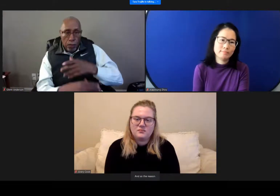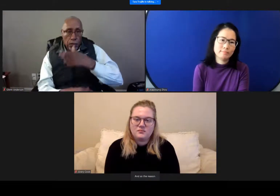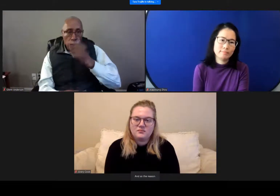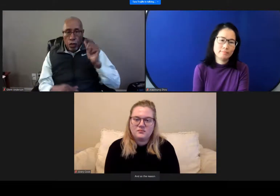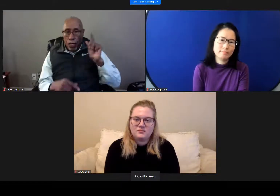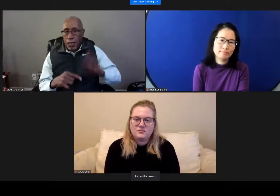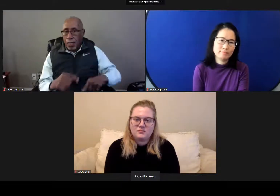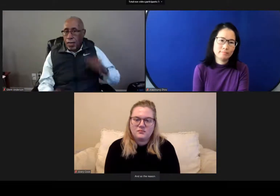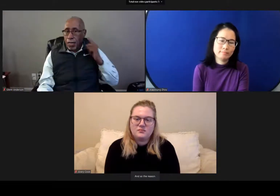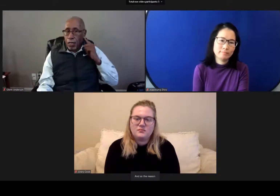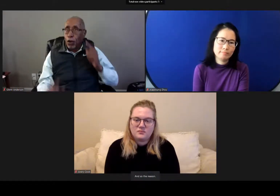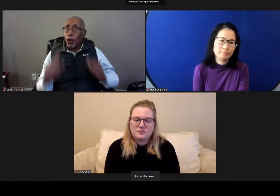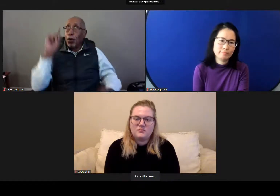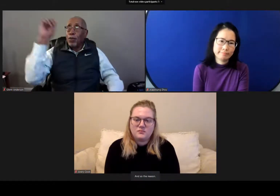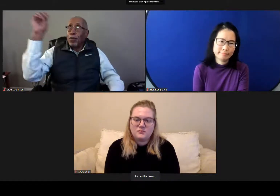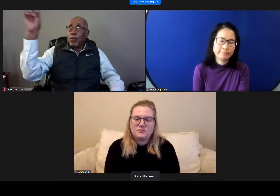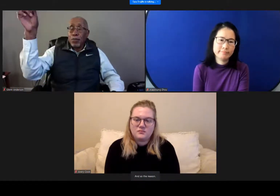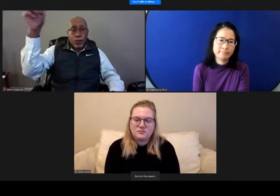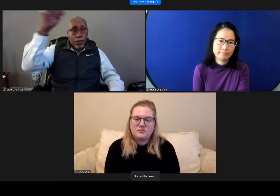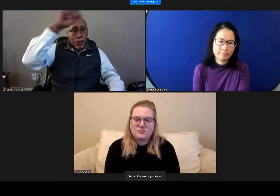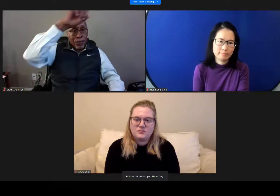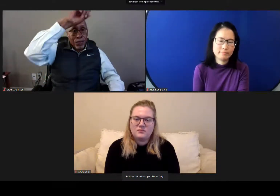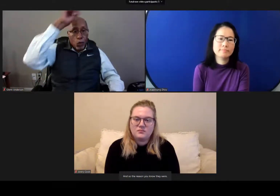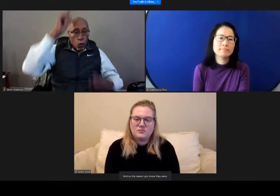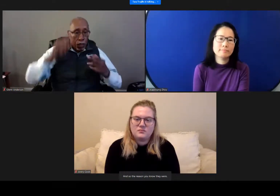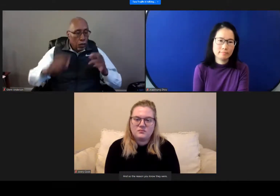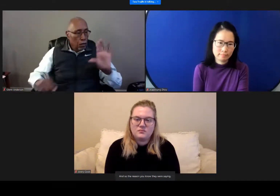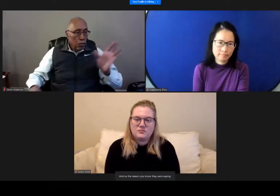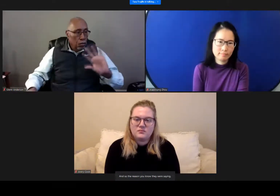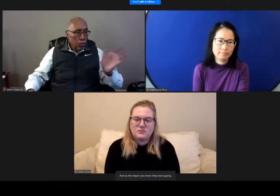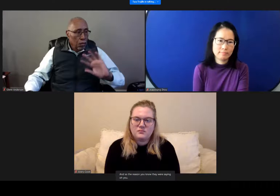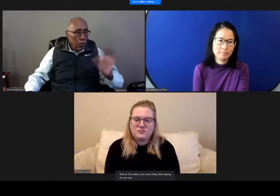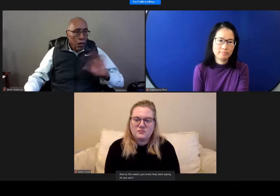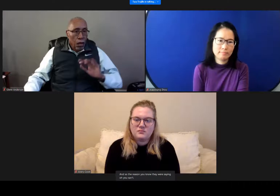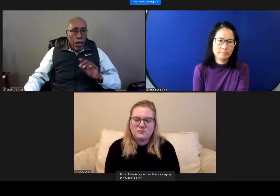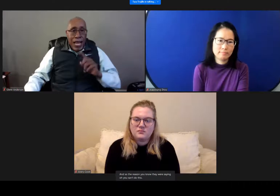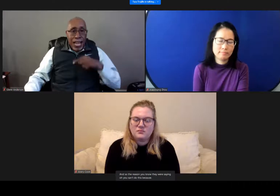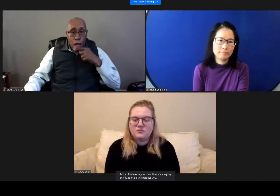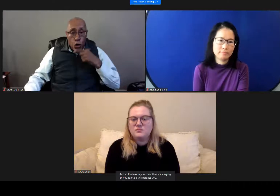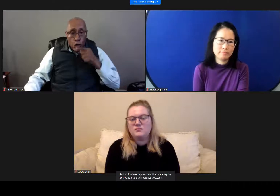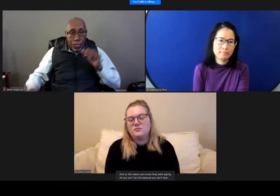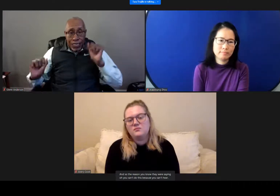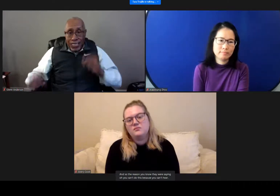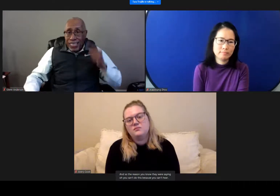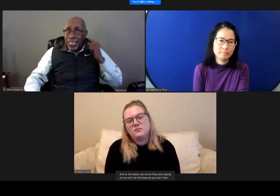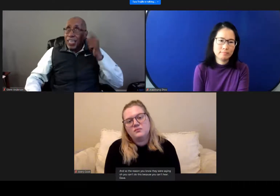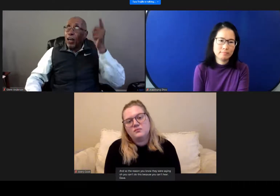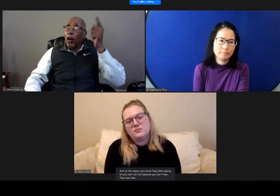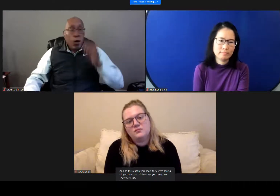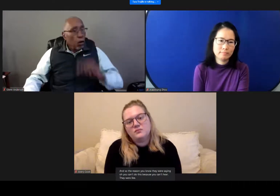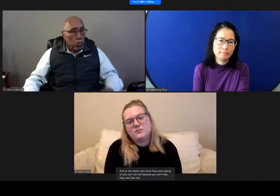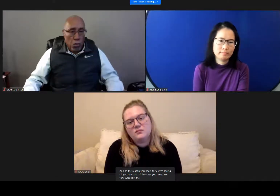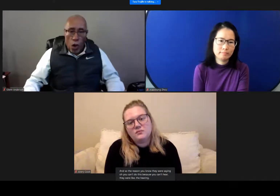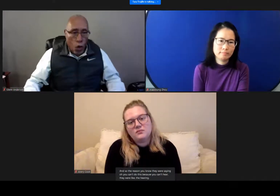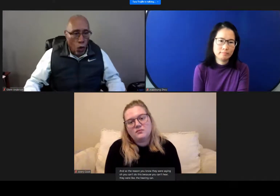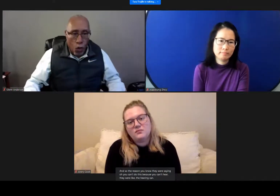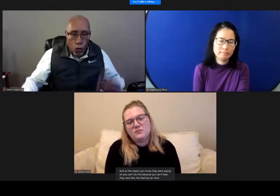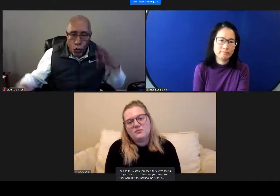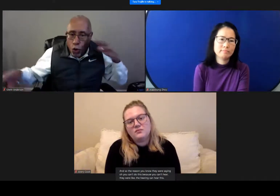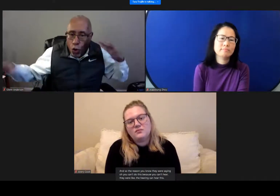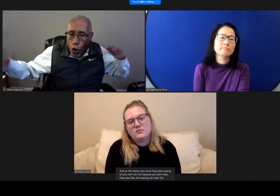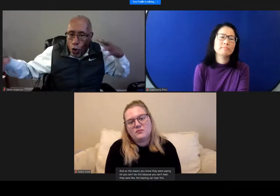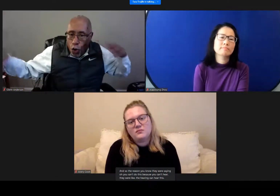reason, you know, they were saying, oh, you can't do this because you can't hear, they were like, the hearing can hear